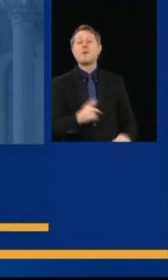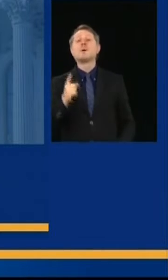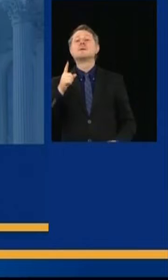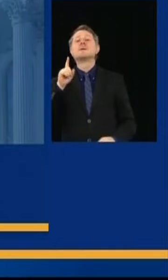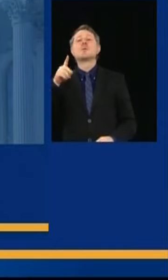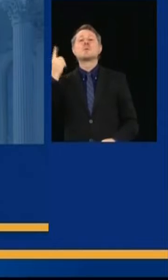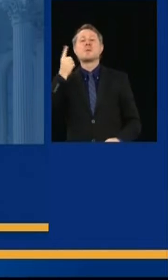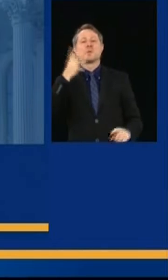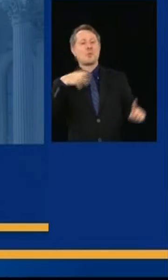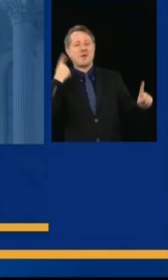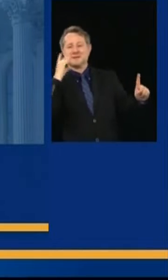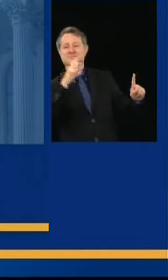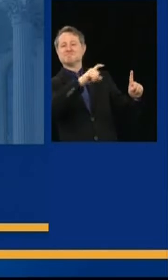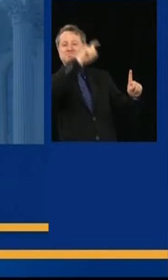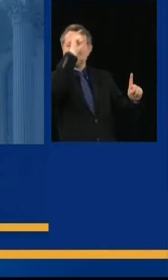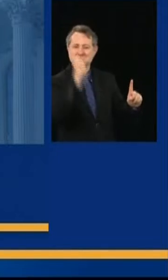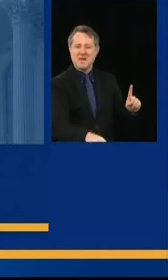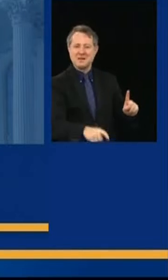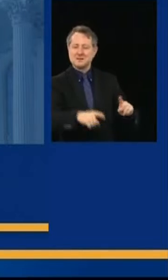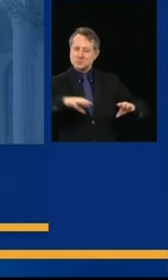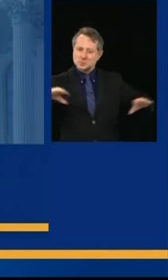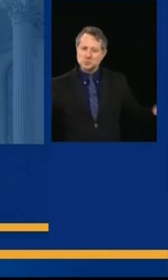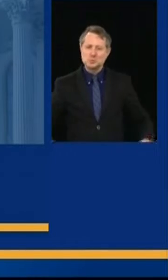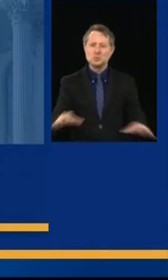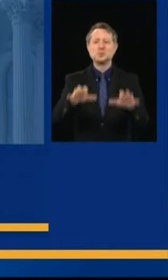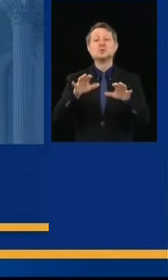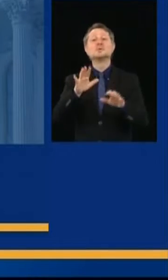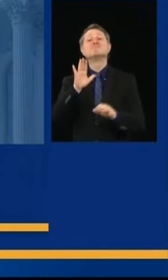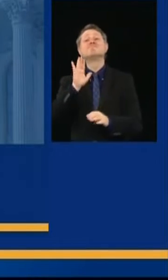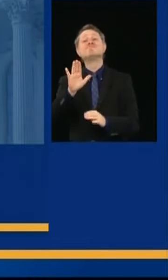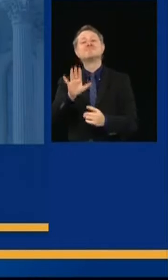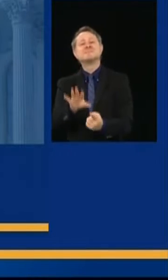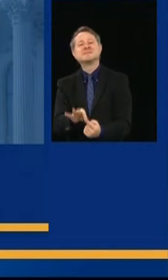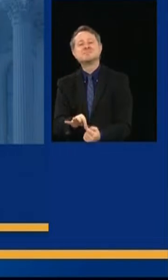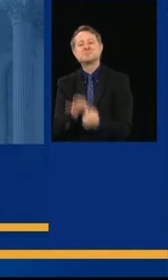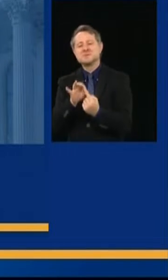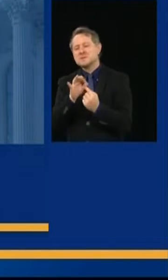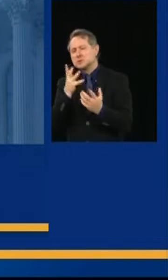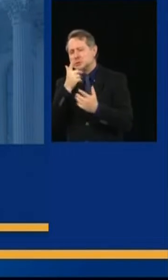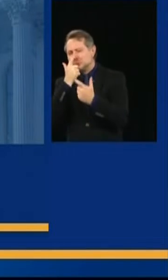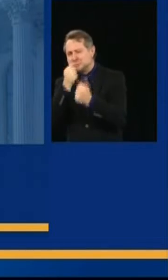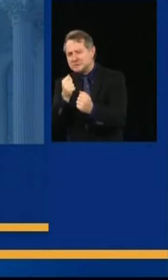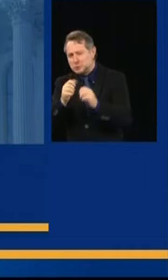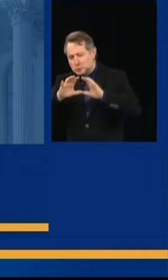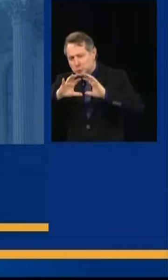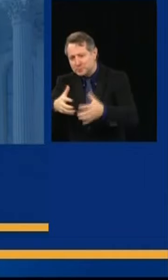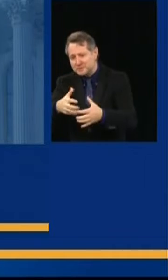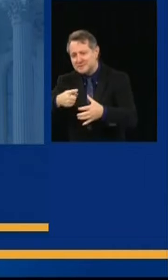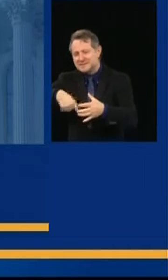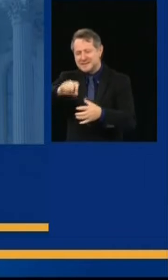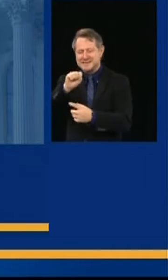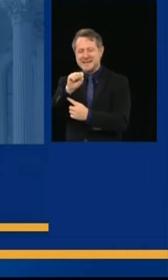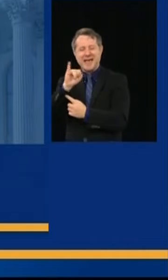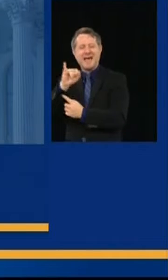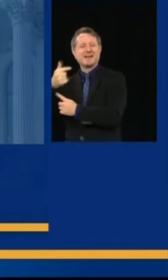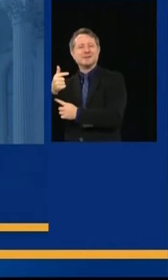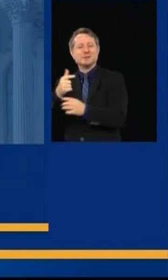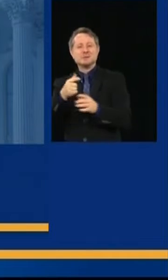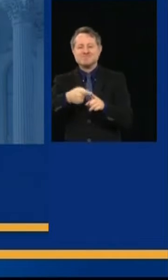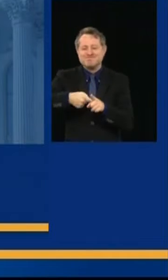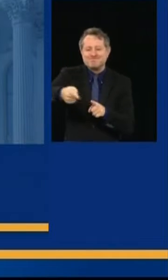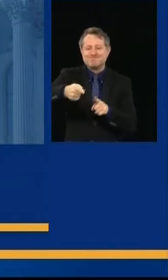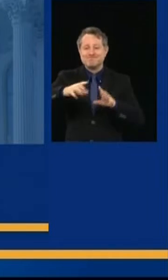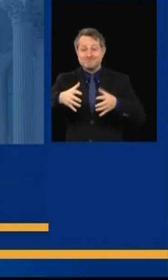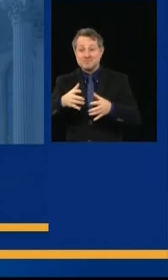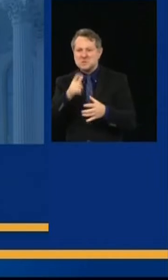important. Special interests always rear their ugly head. And these bills